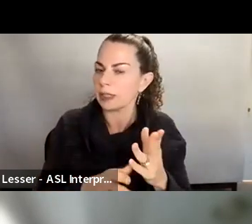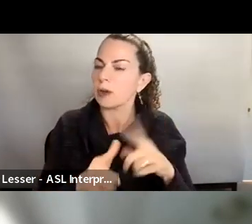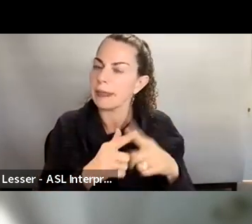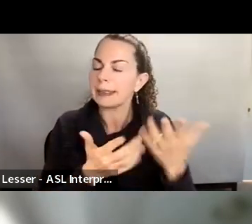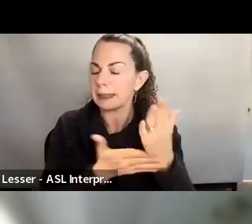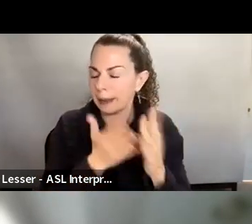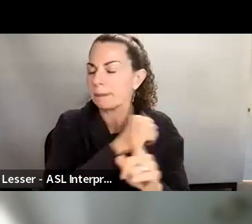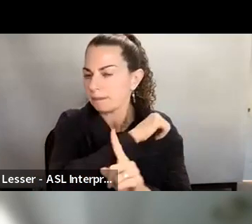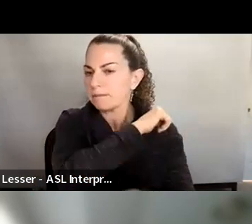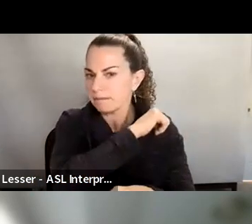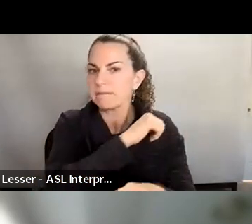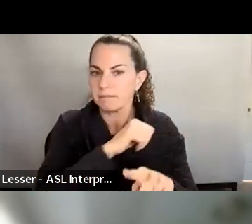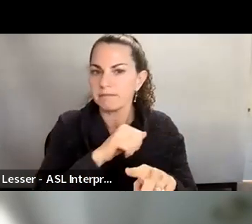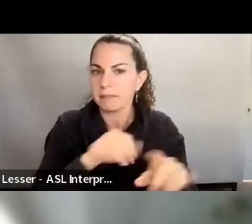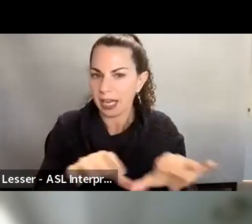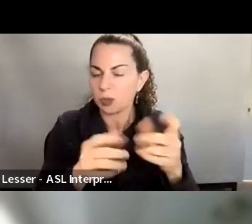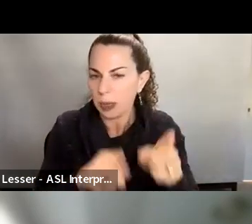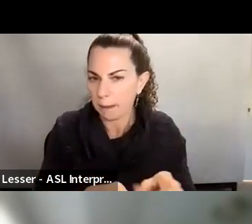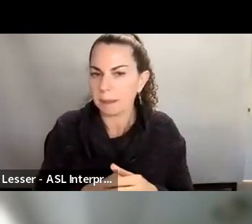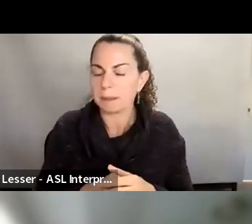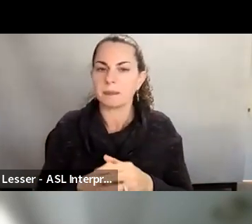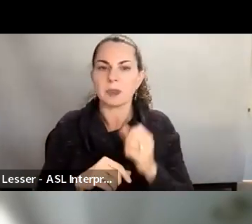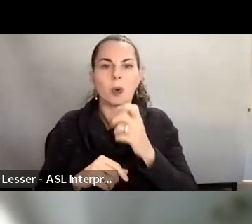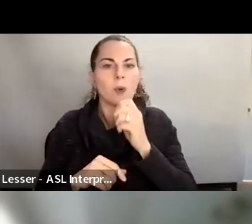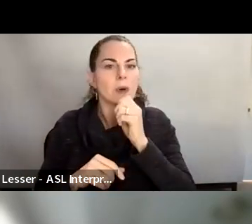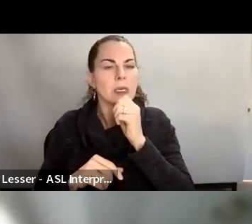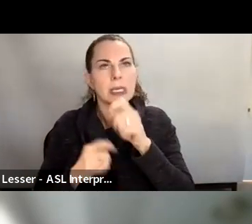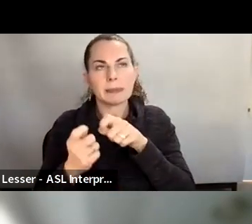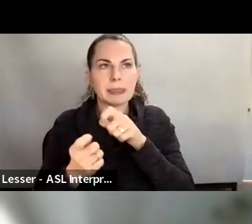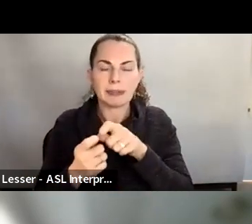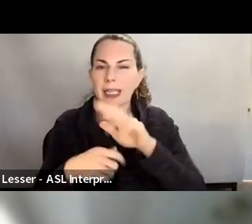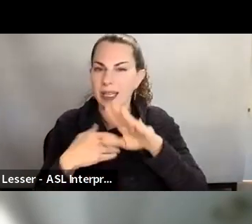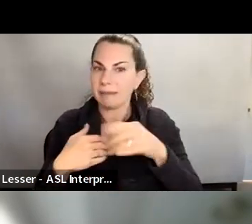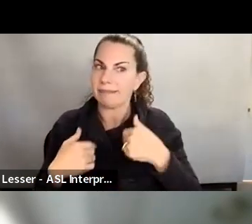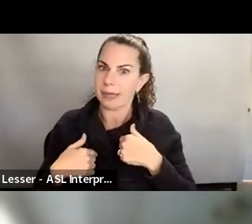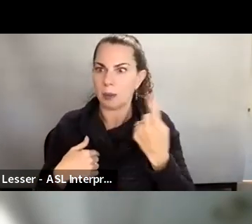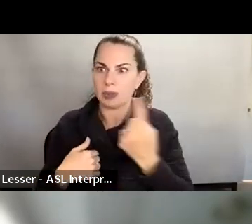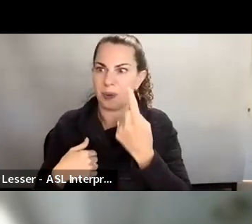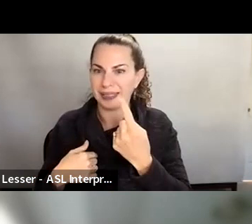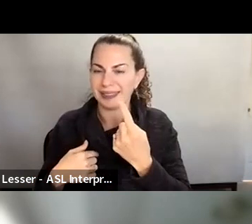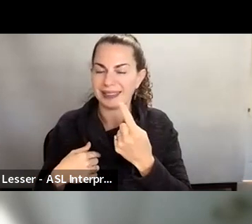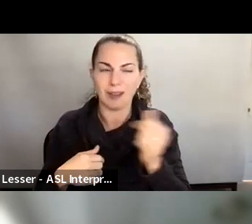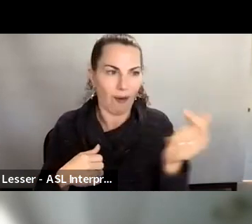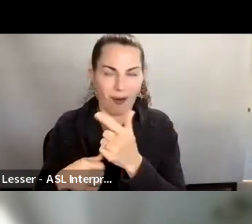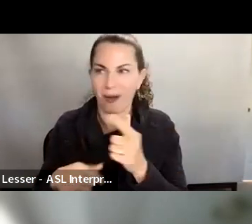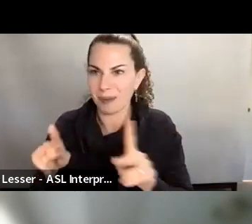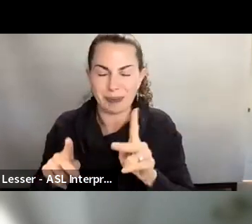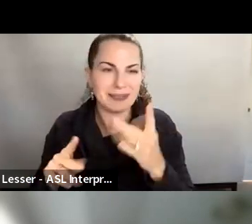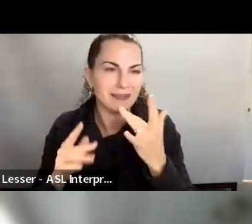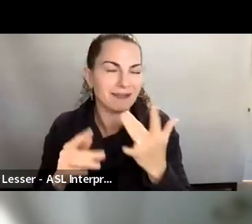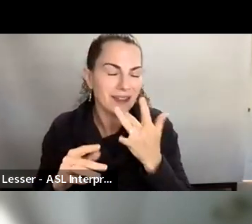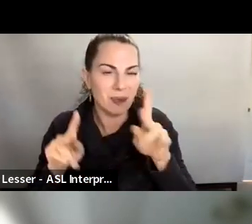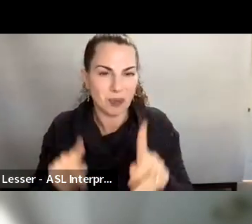disciplinary action as a result of it. So it wasn't necessarily that I was everybody's favorite person at the time because of this, but I